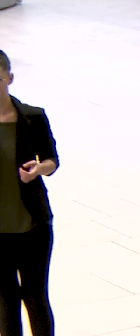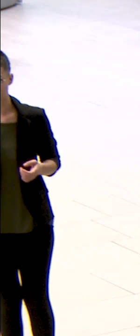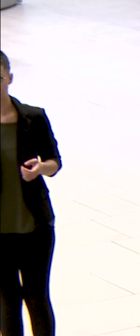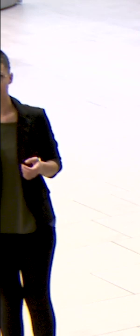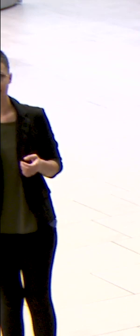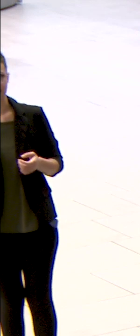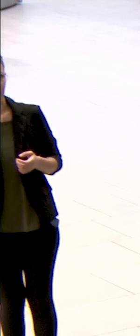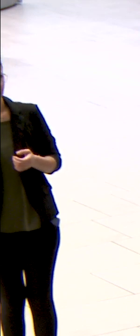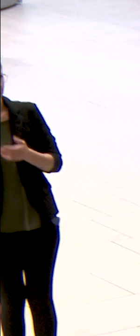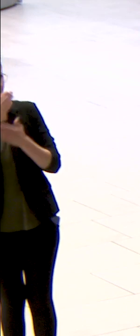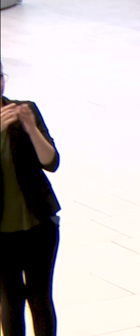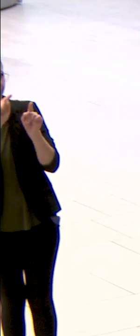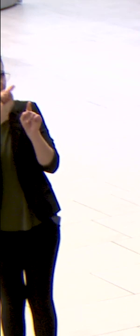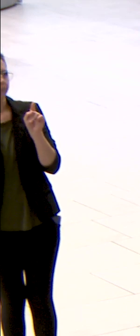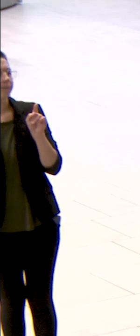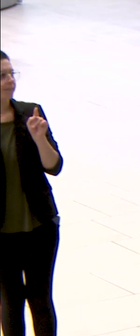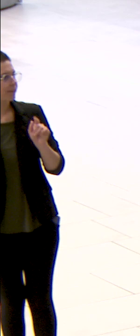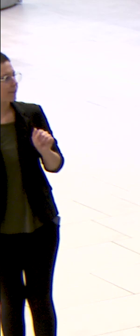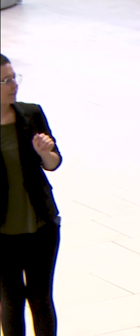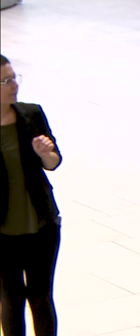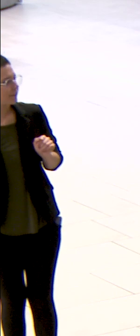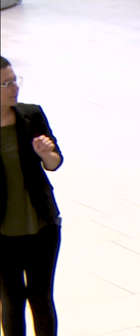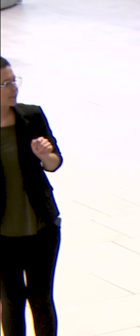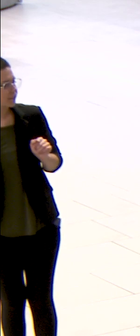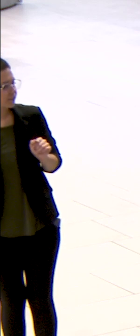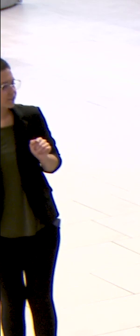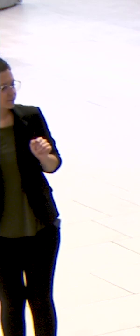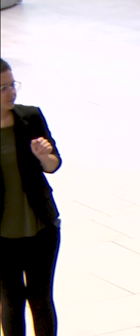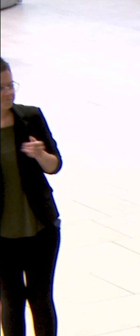there's Latinx Connect, Latino Connect, and there's a couple of others that are out there.